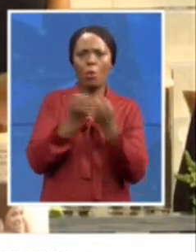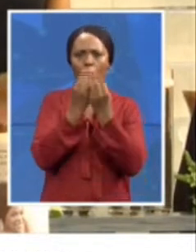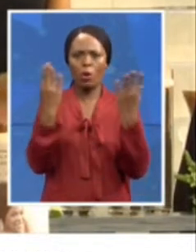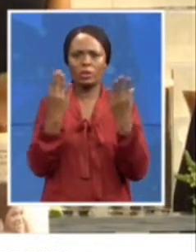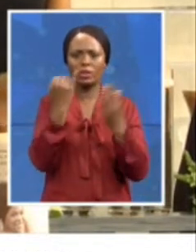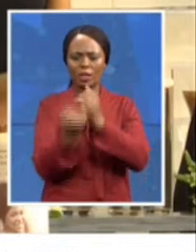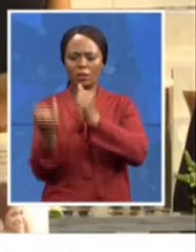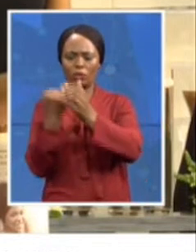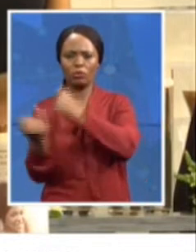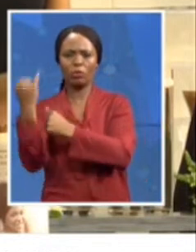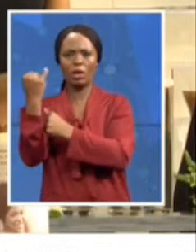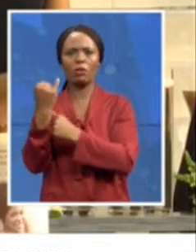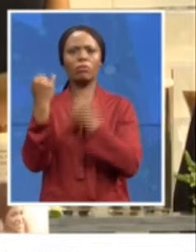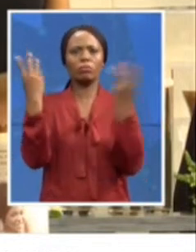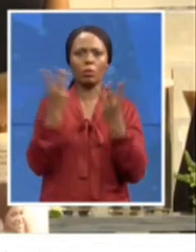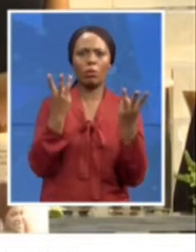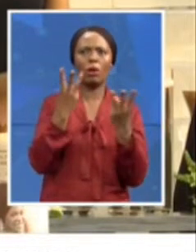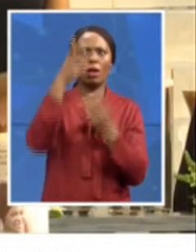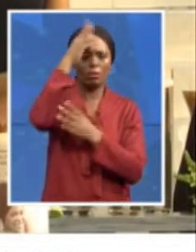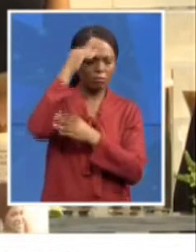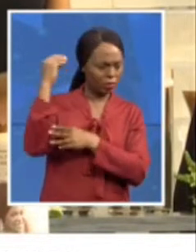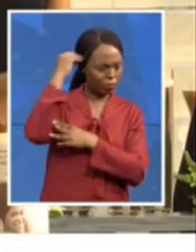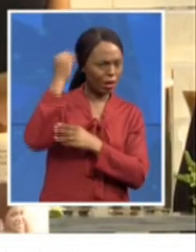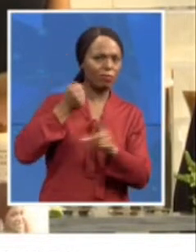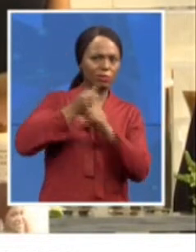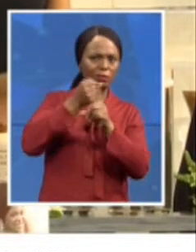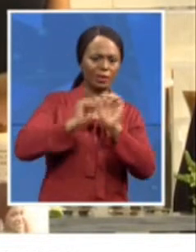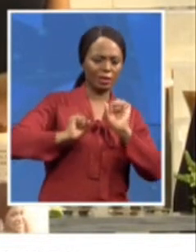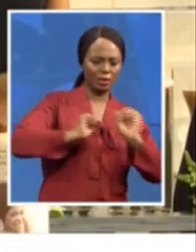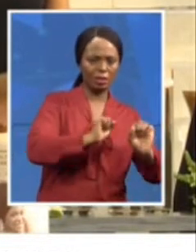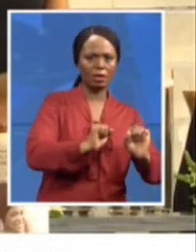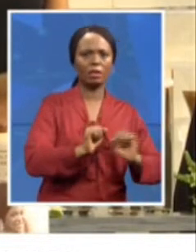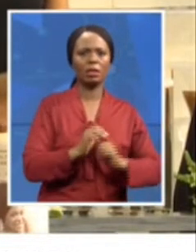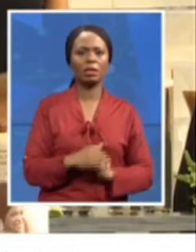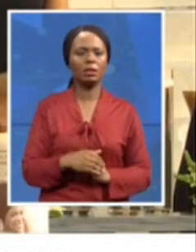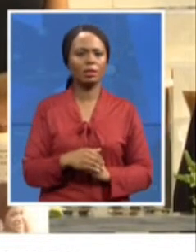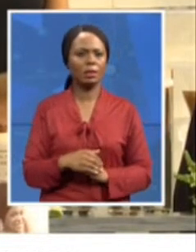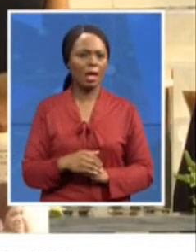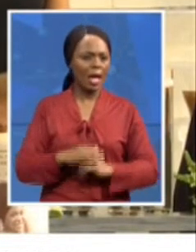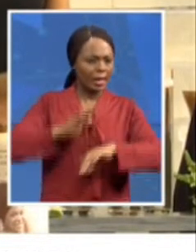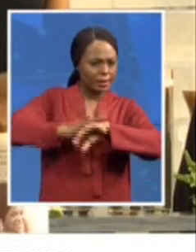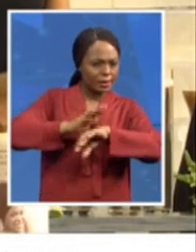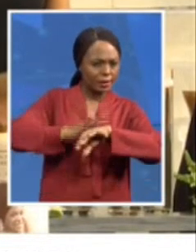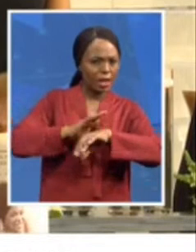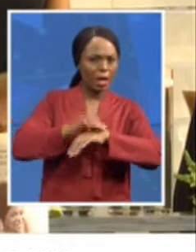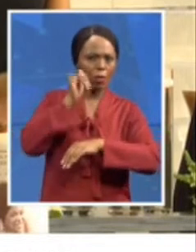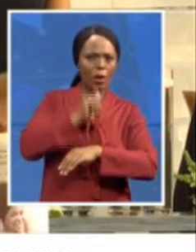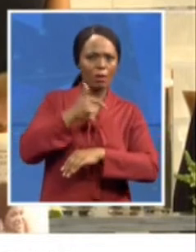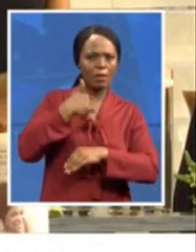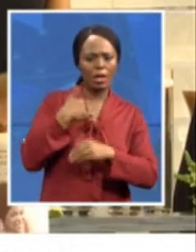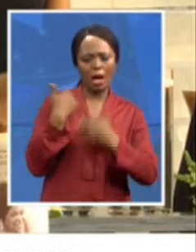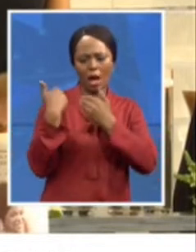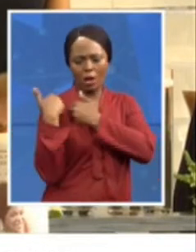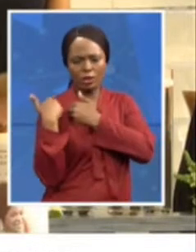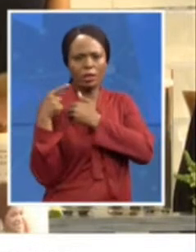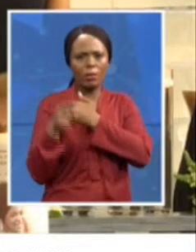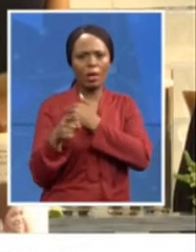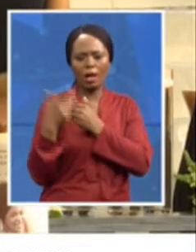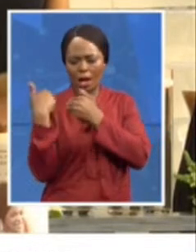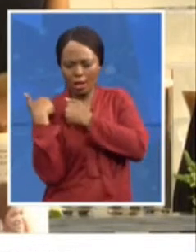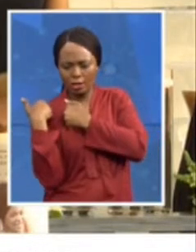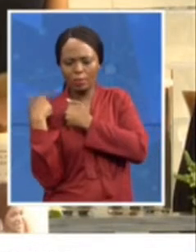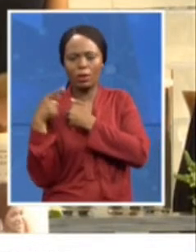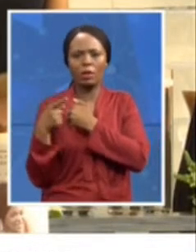Despite that, there will come a time yet where I will be held accountable for her, for my personal